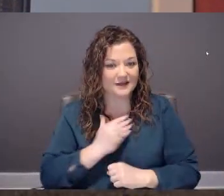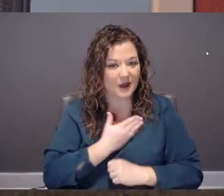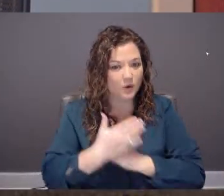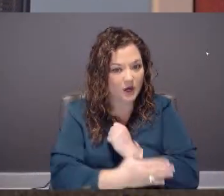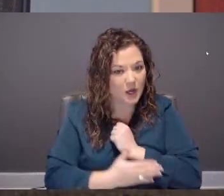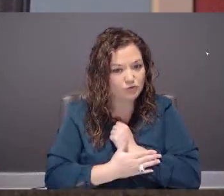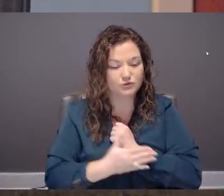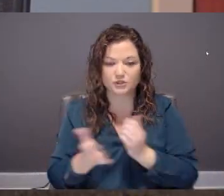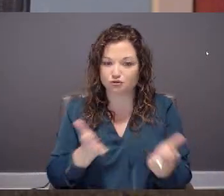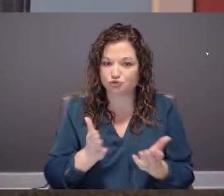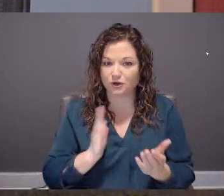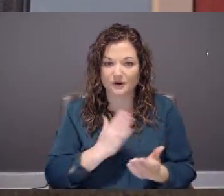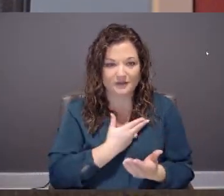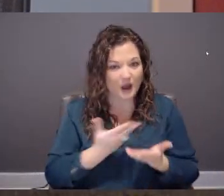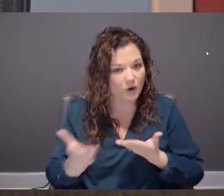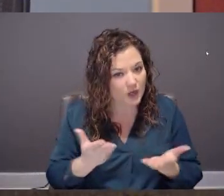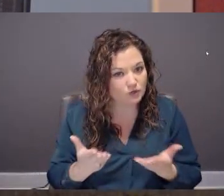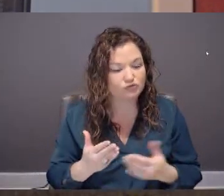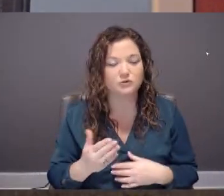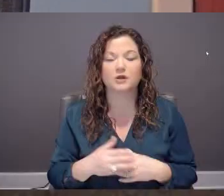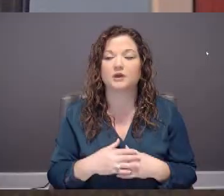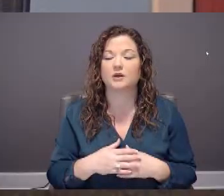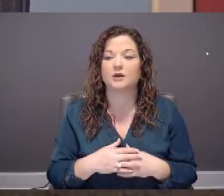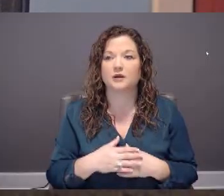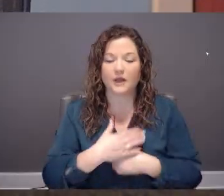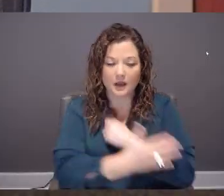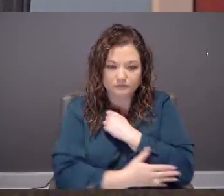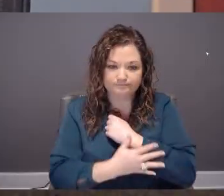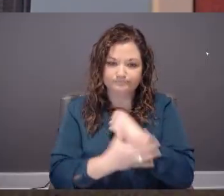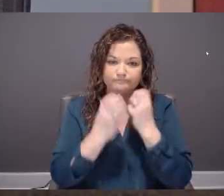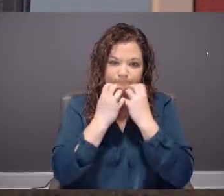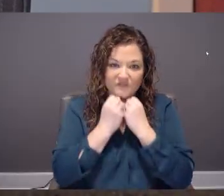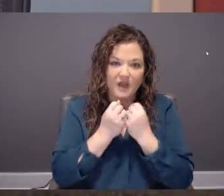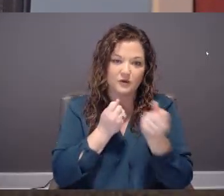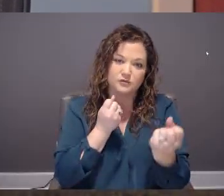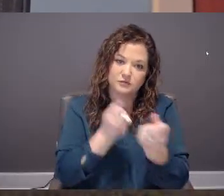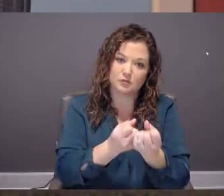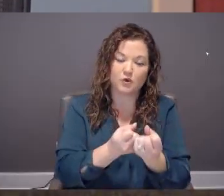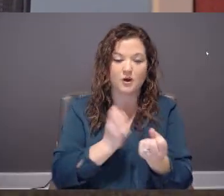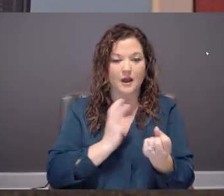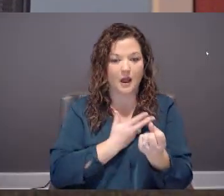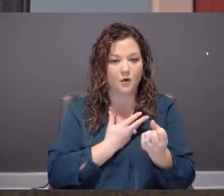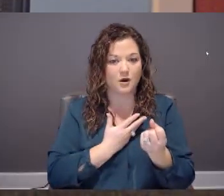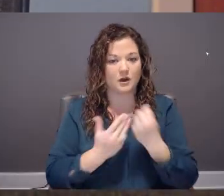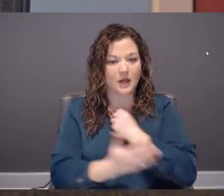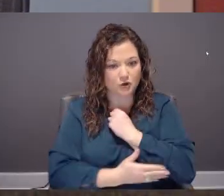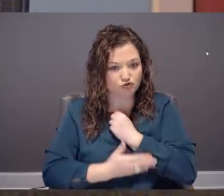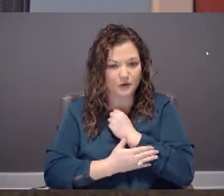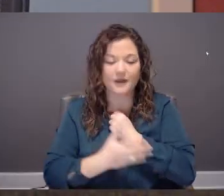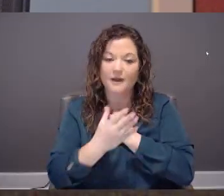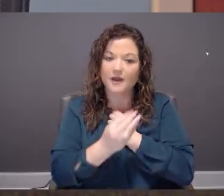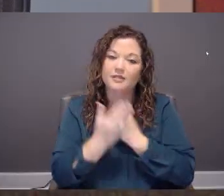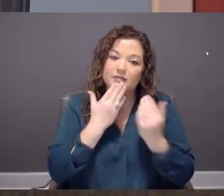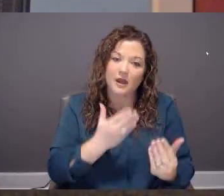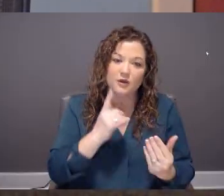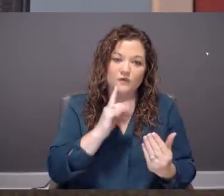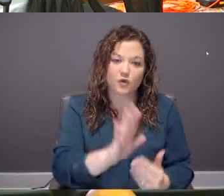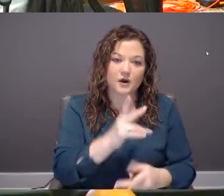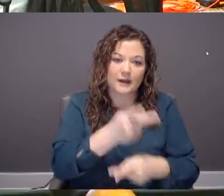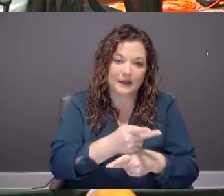the values of our country. And we thank you for keeping our country and our values free. Thank